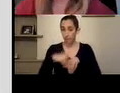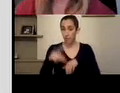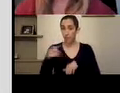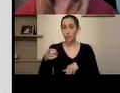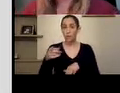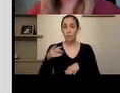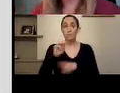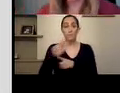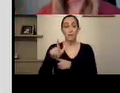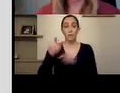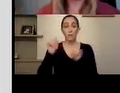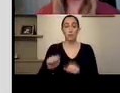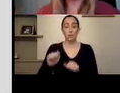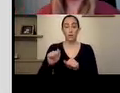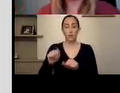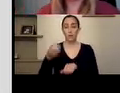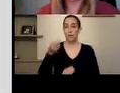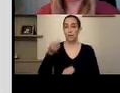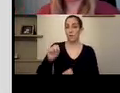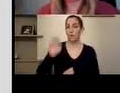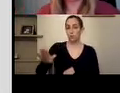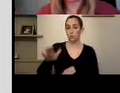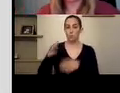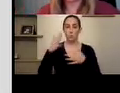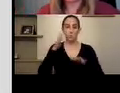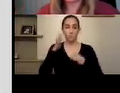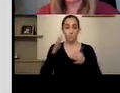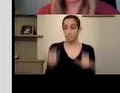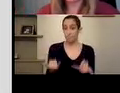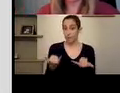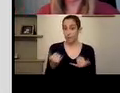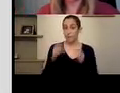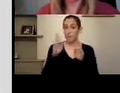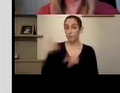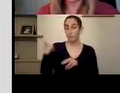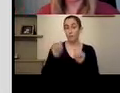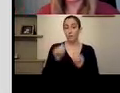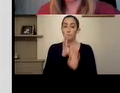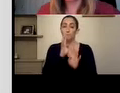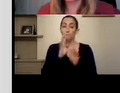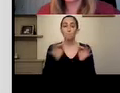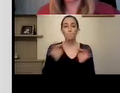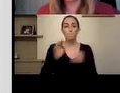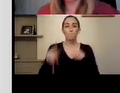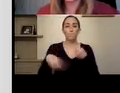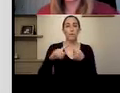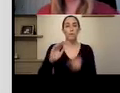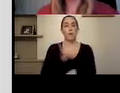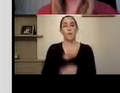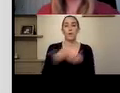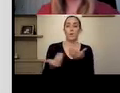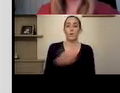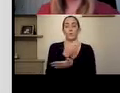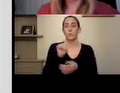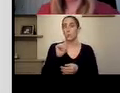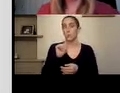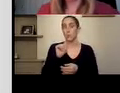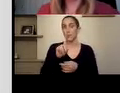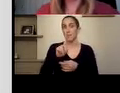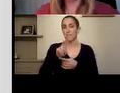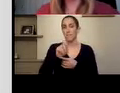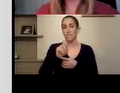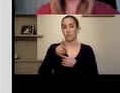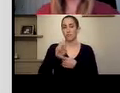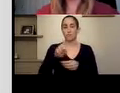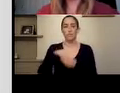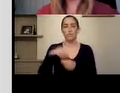your audio now and hopefully can talk a little bit about our new adventure in HR Connect. Mel,